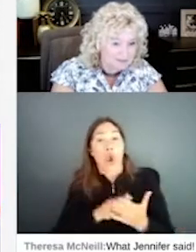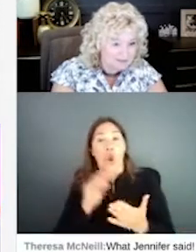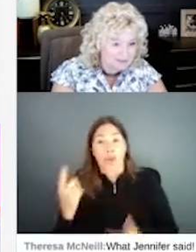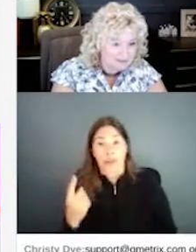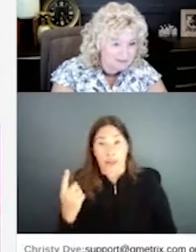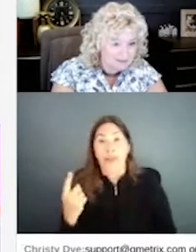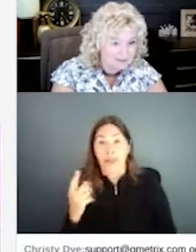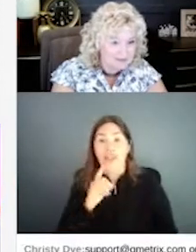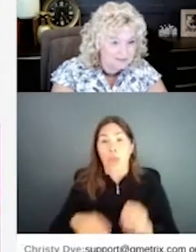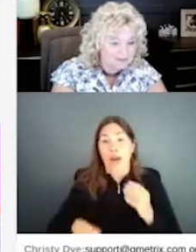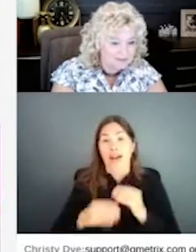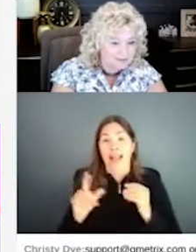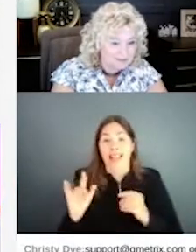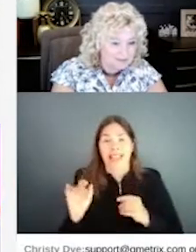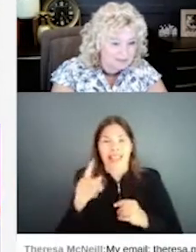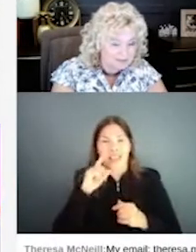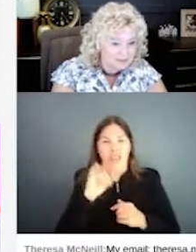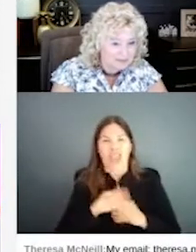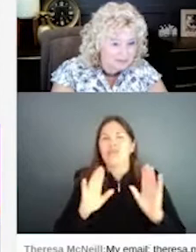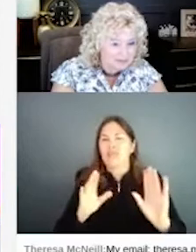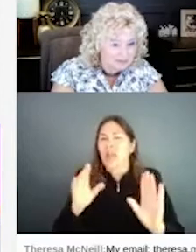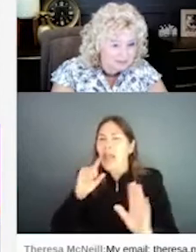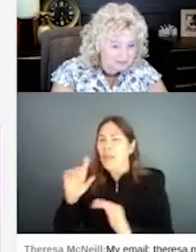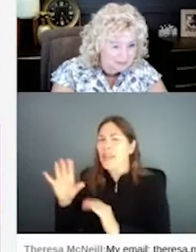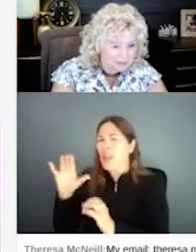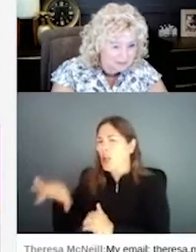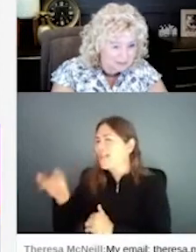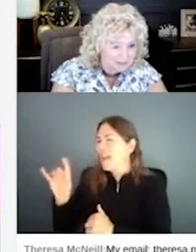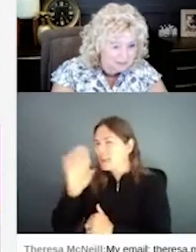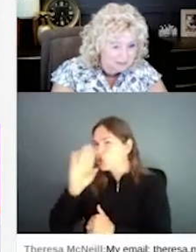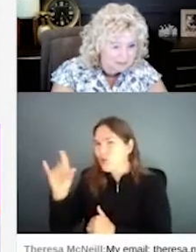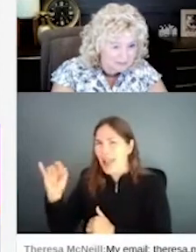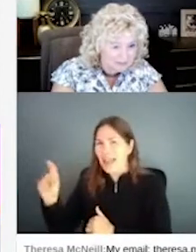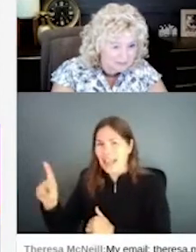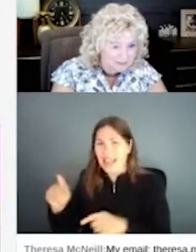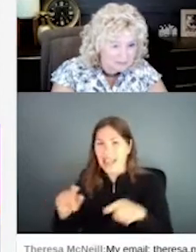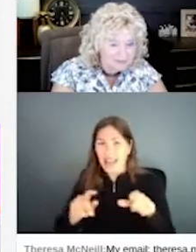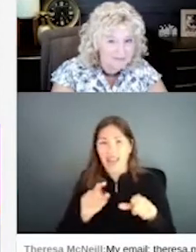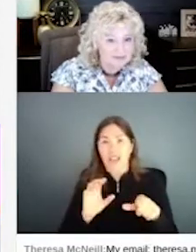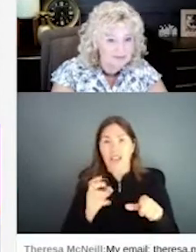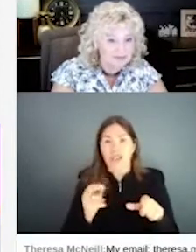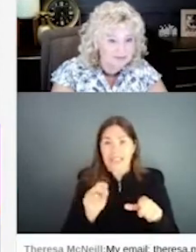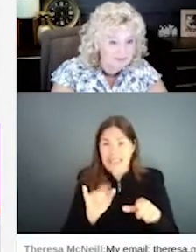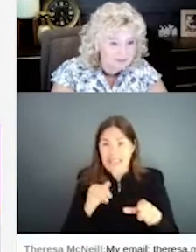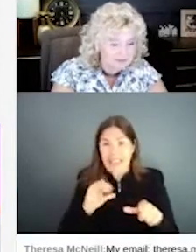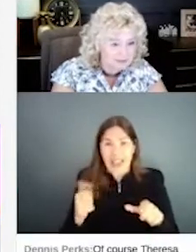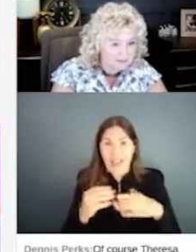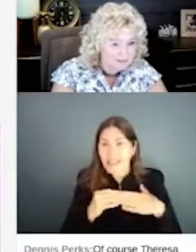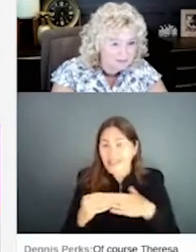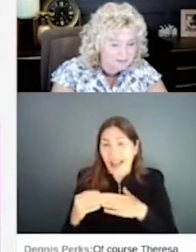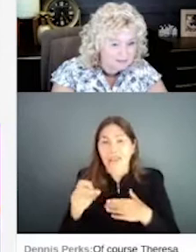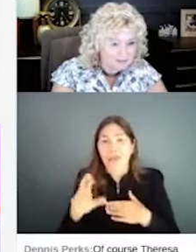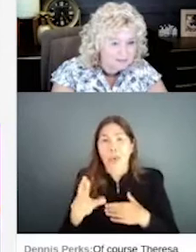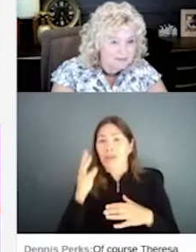that in the chat here. Let me just go find a direct link to it in a second. Christy, do you have other guidance or insight that you want